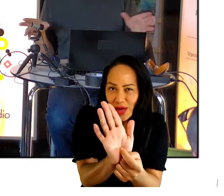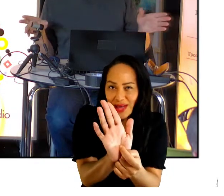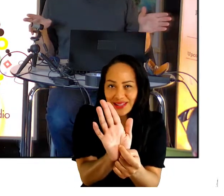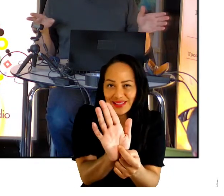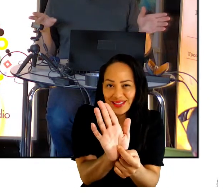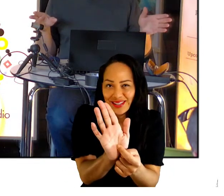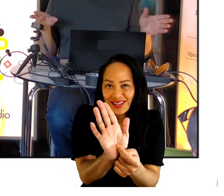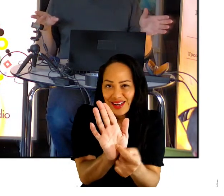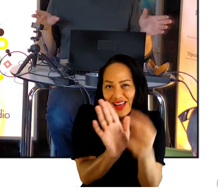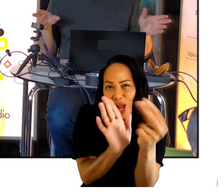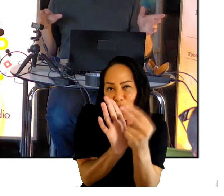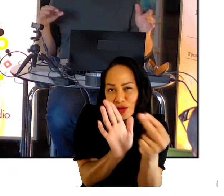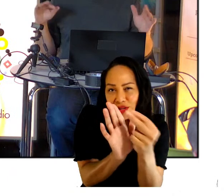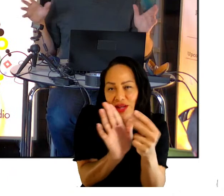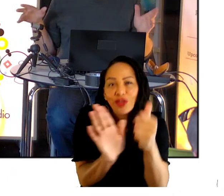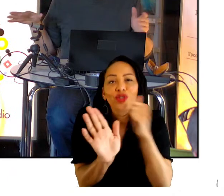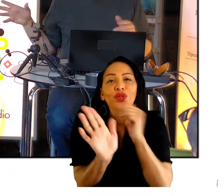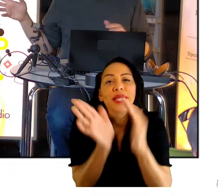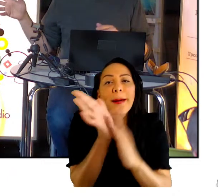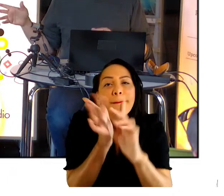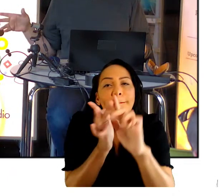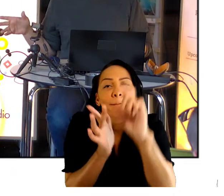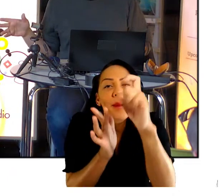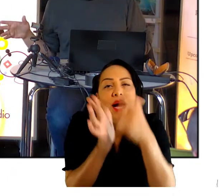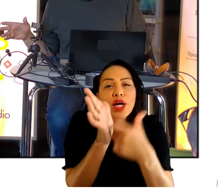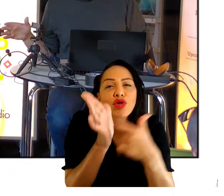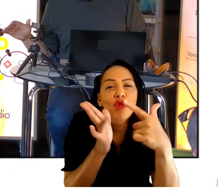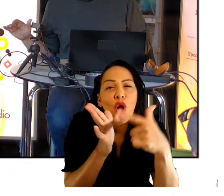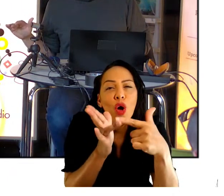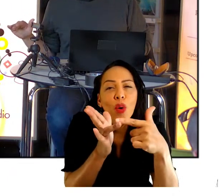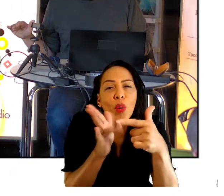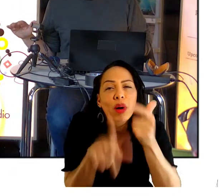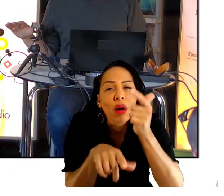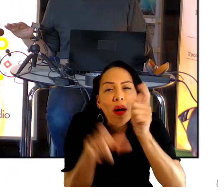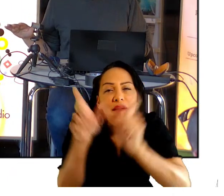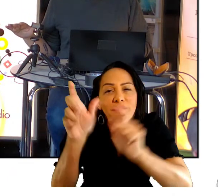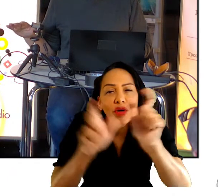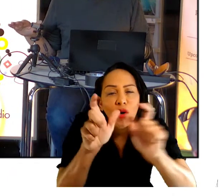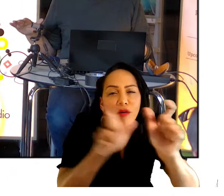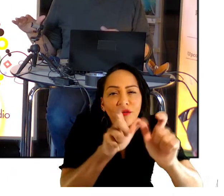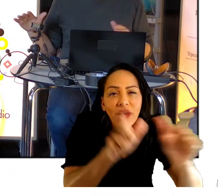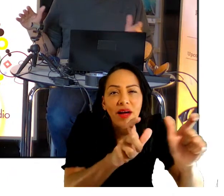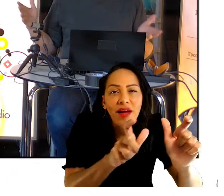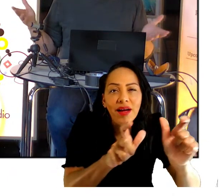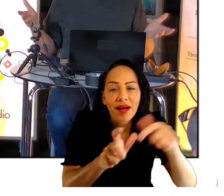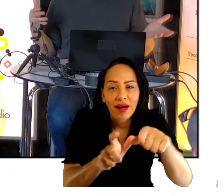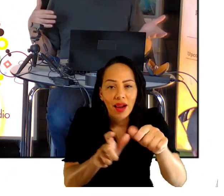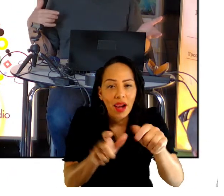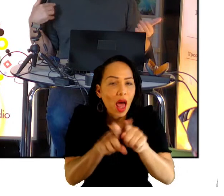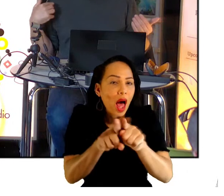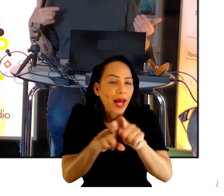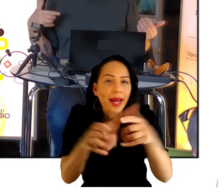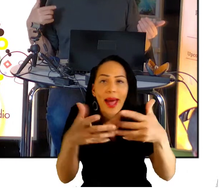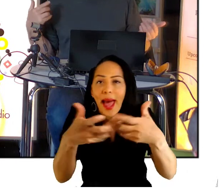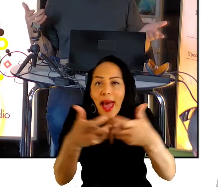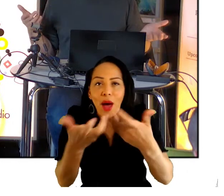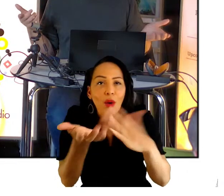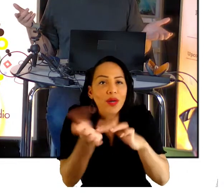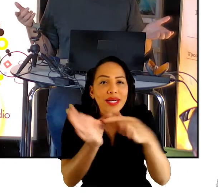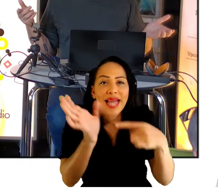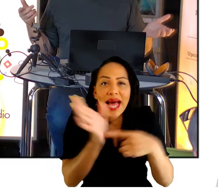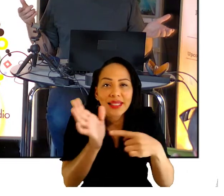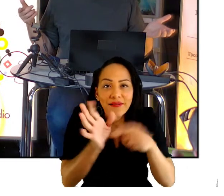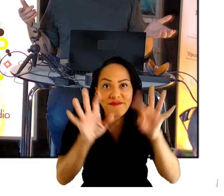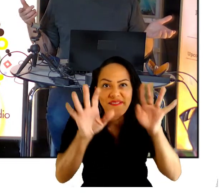slow motion techniques to show how the tiny movements of Natalie's fingers keep her in balance, or the marks left on a rope artist's